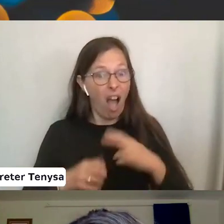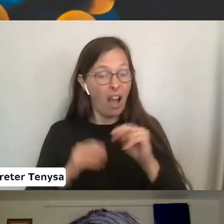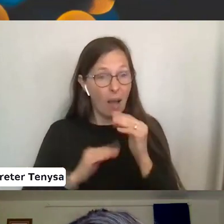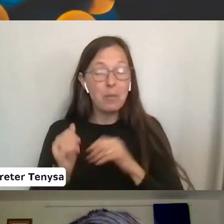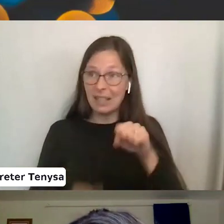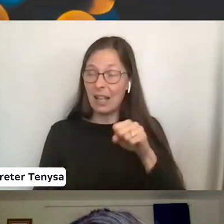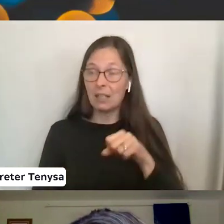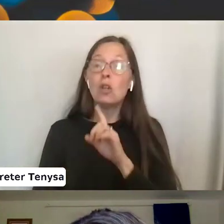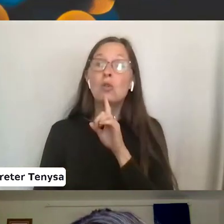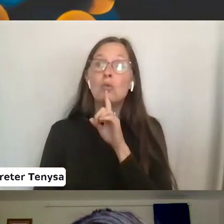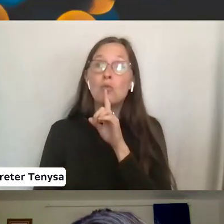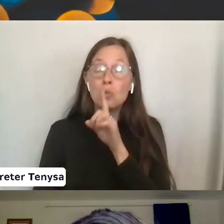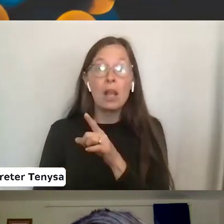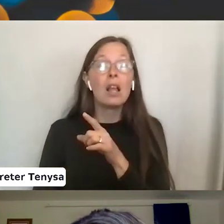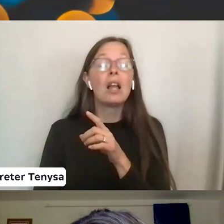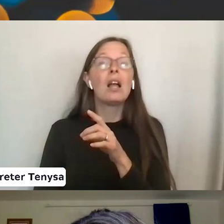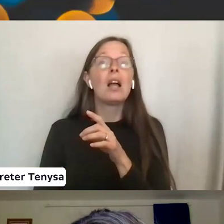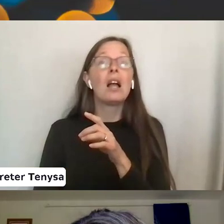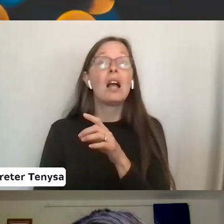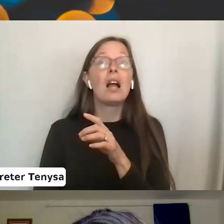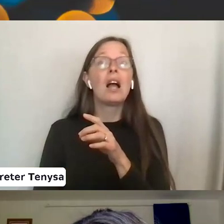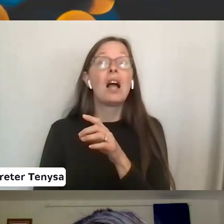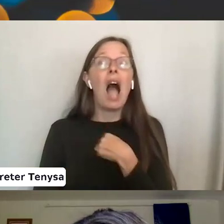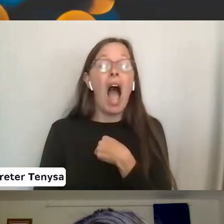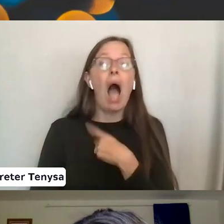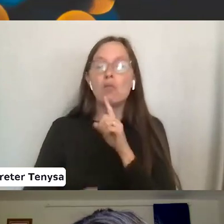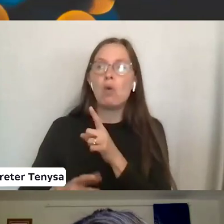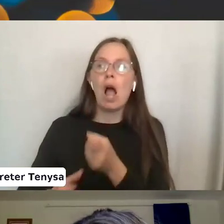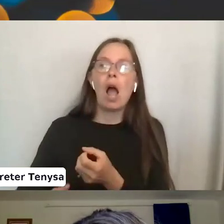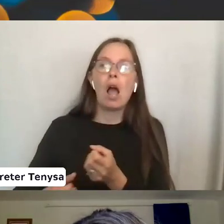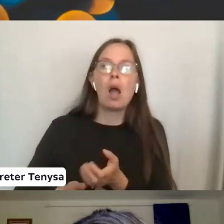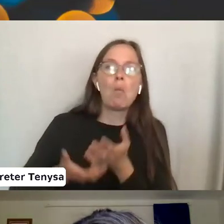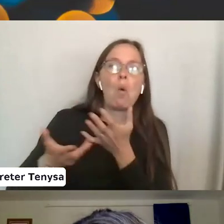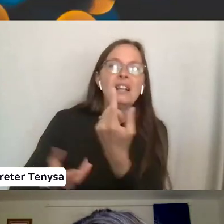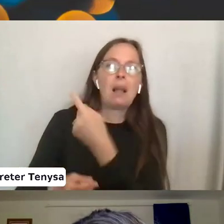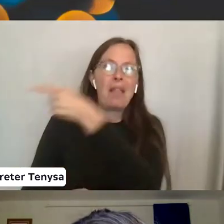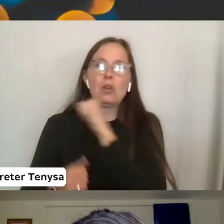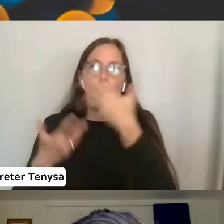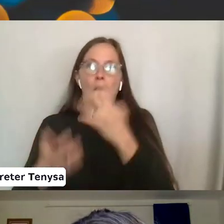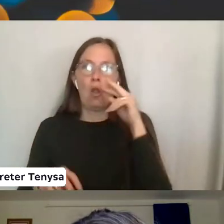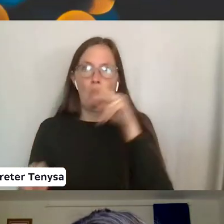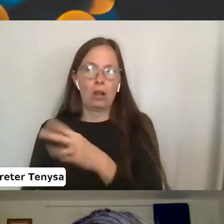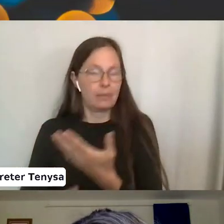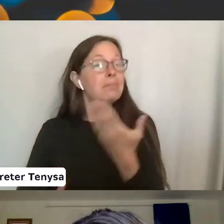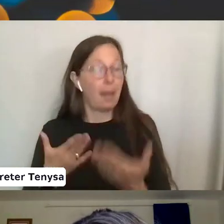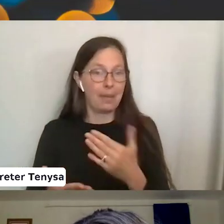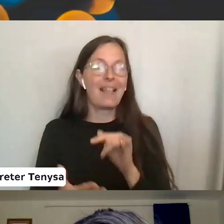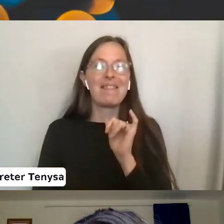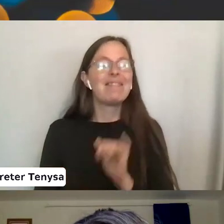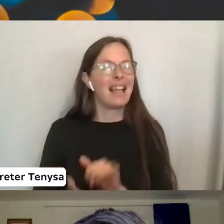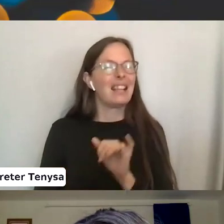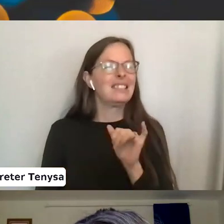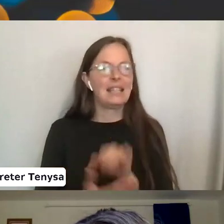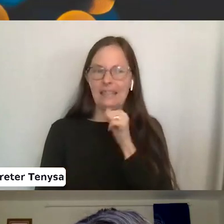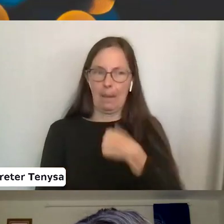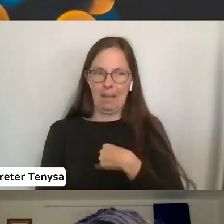them uncomfortable, or am I bringing up something that maybe they don't want to look at? It's that. It's not me. It's their